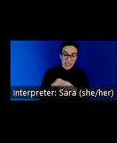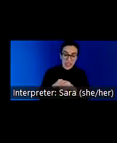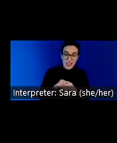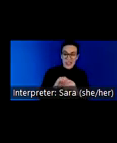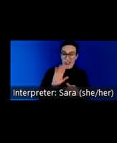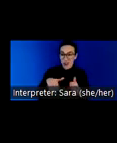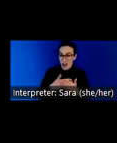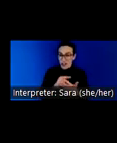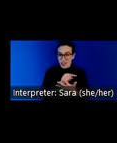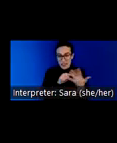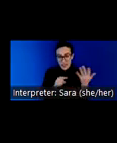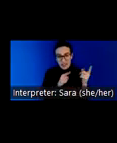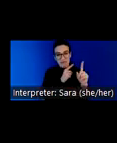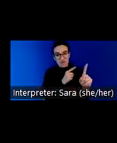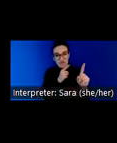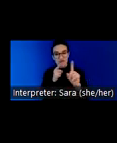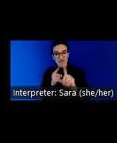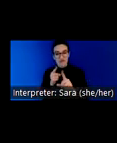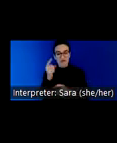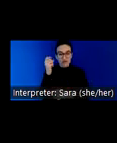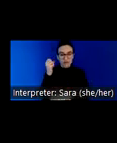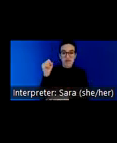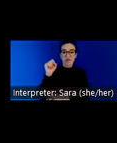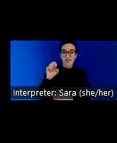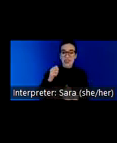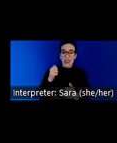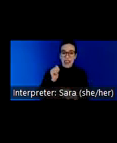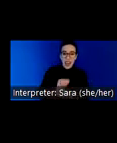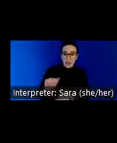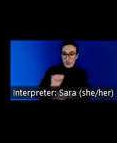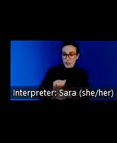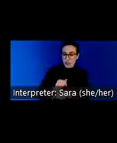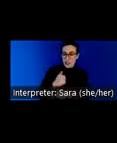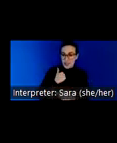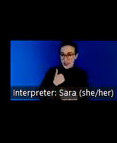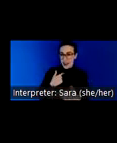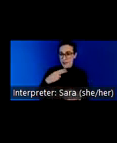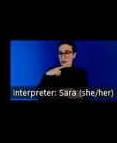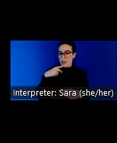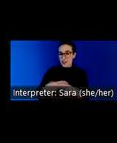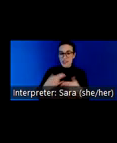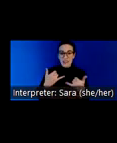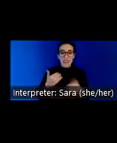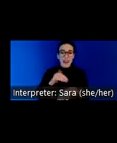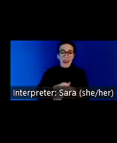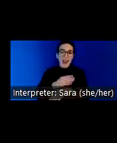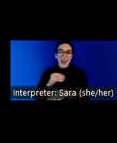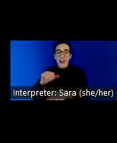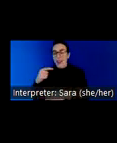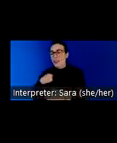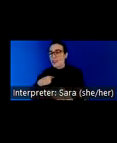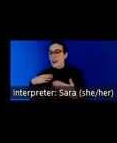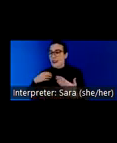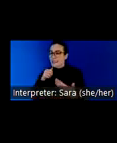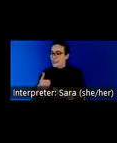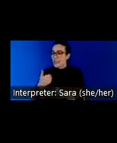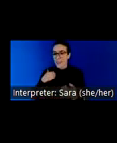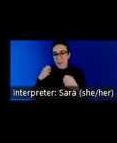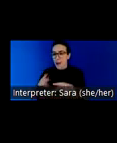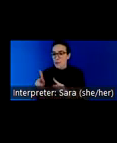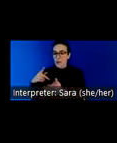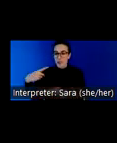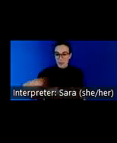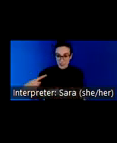tonight, and some efforts that I didn't even have an opportunity to mention. So please visit our